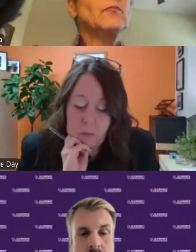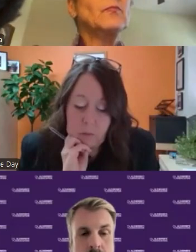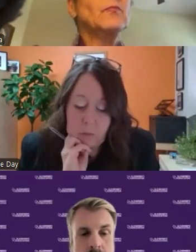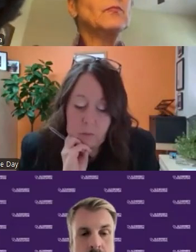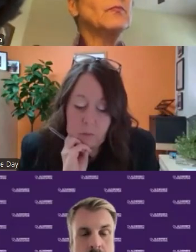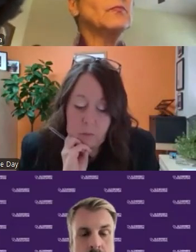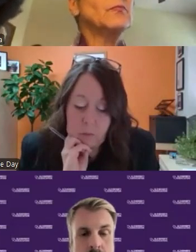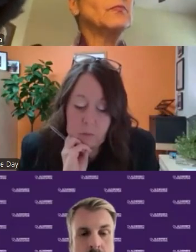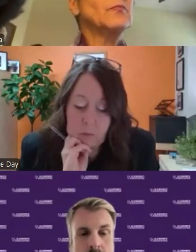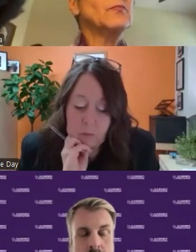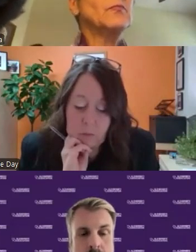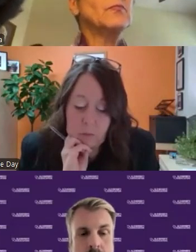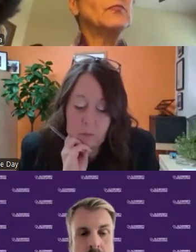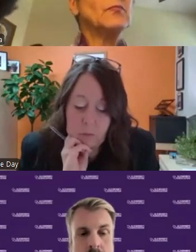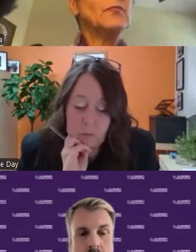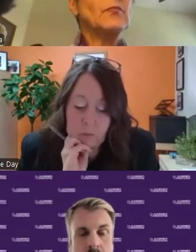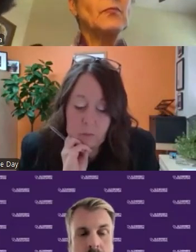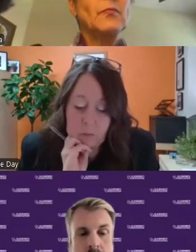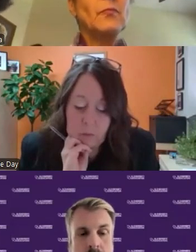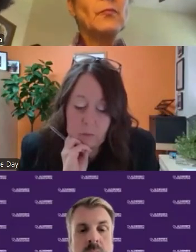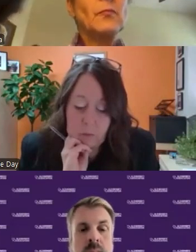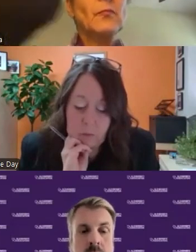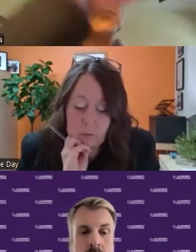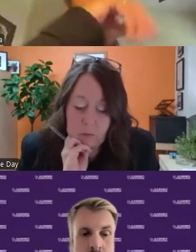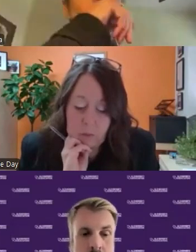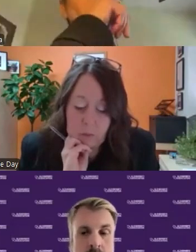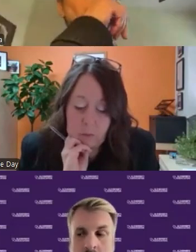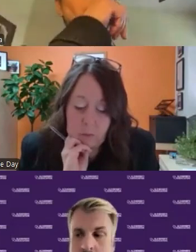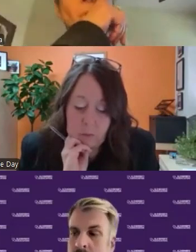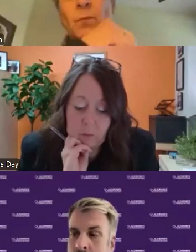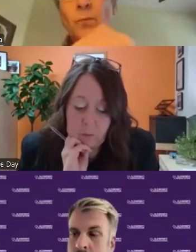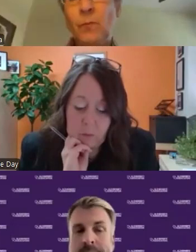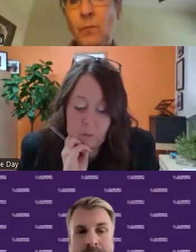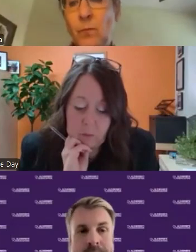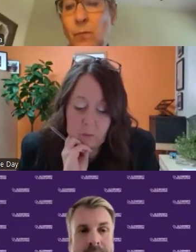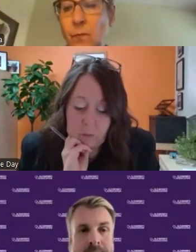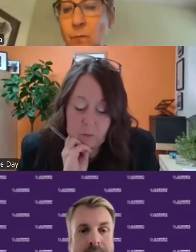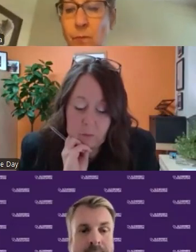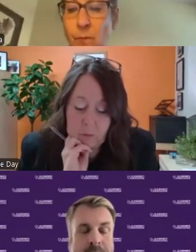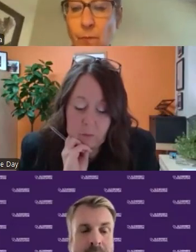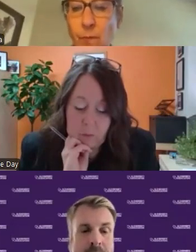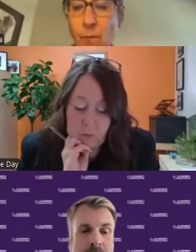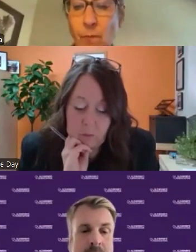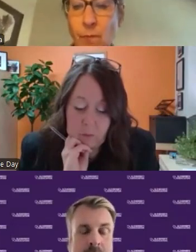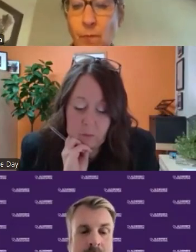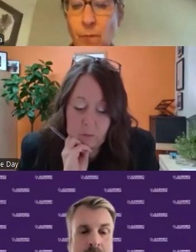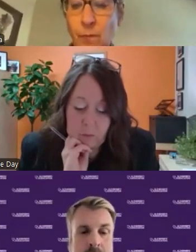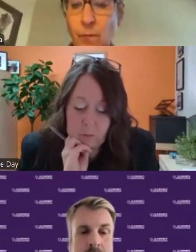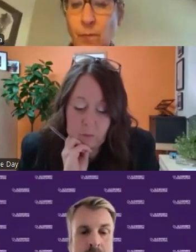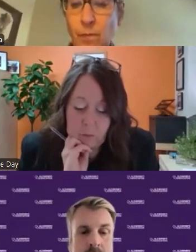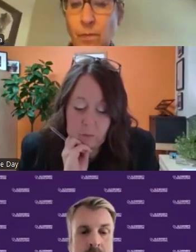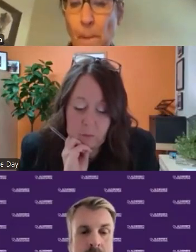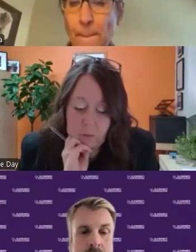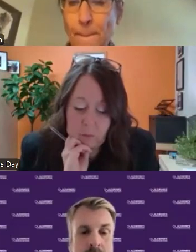for us to look at our February meeting about that. So that would kind of put us, at the beginning of the time